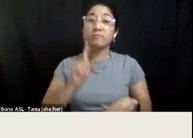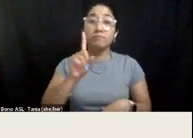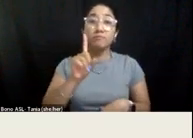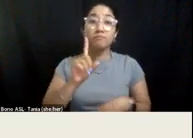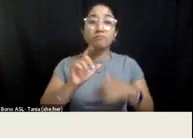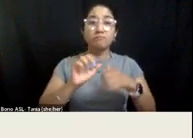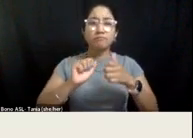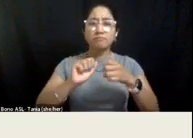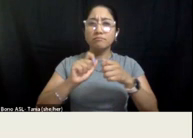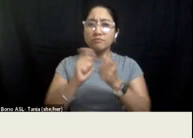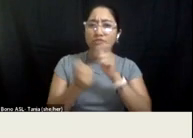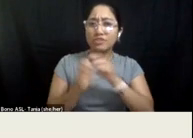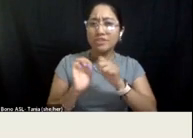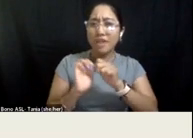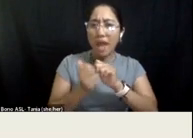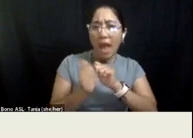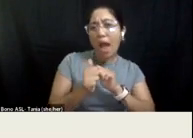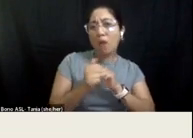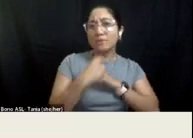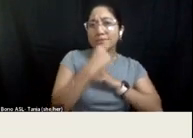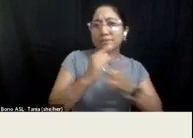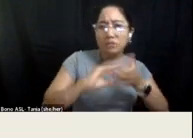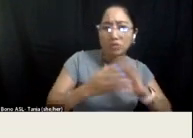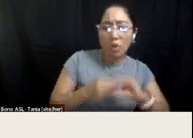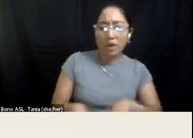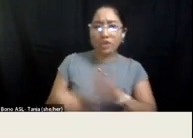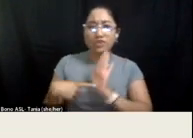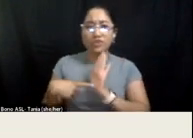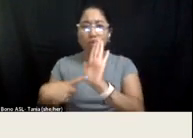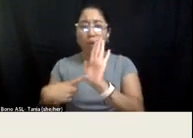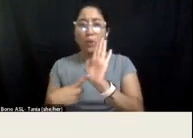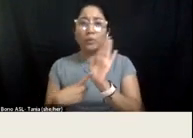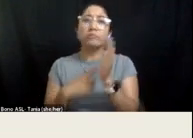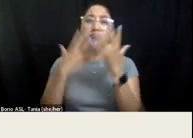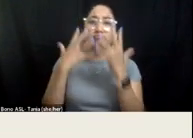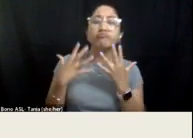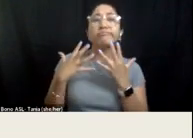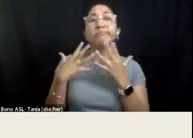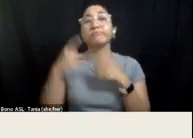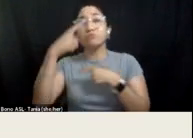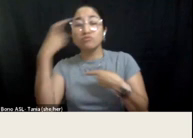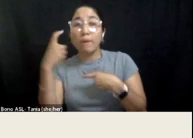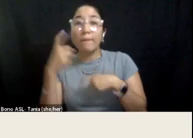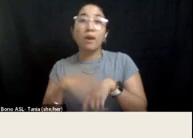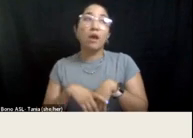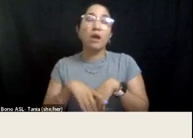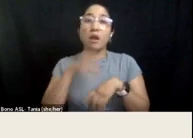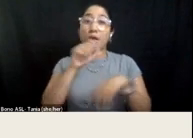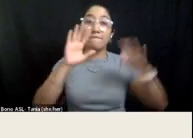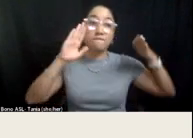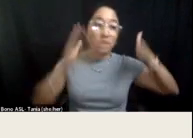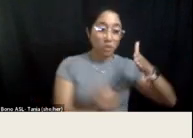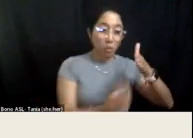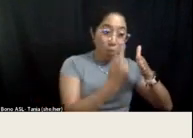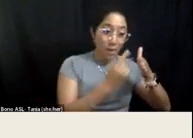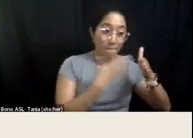which we're telling these stories and we then how does become that change the way we show suffering and pain and trauma if instead of focusing on don't think one bad thing happened to one bad person